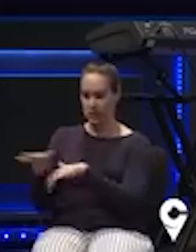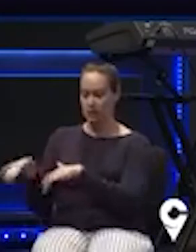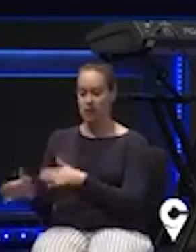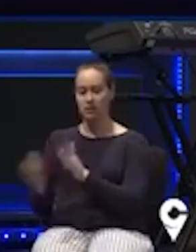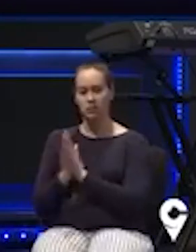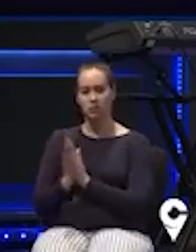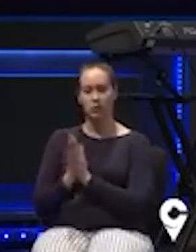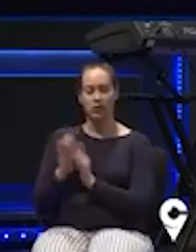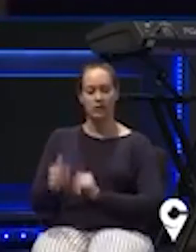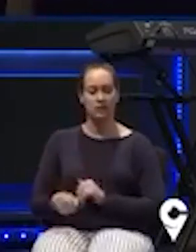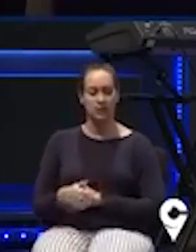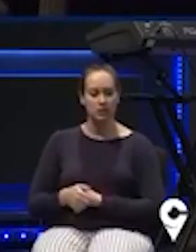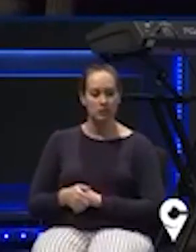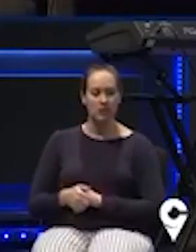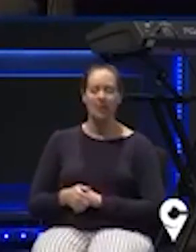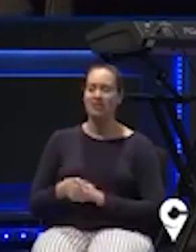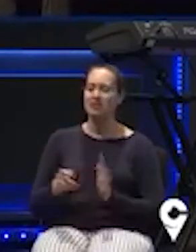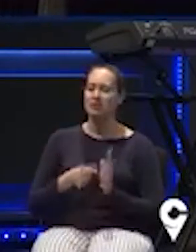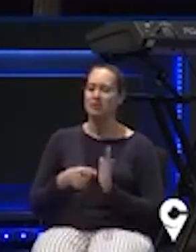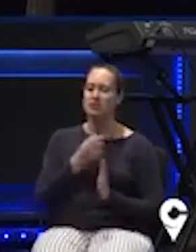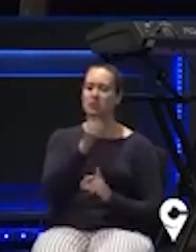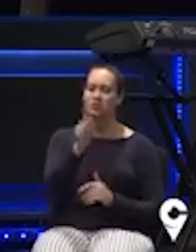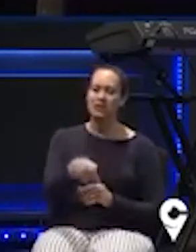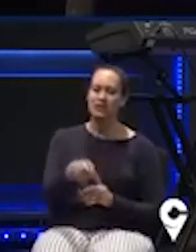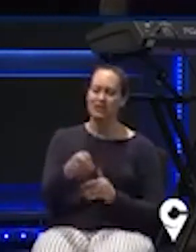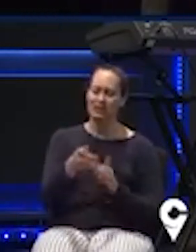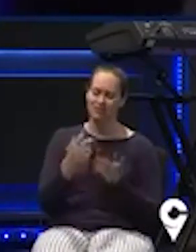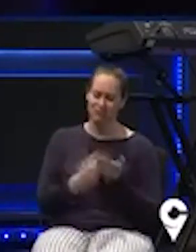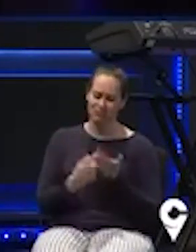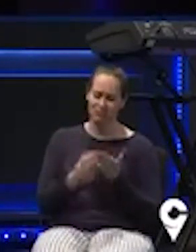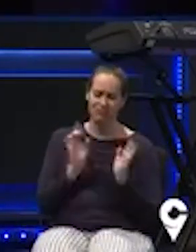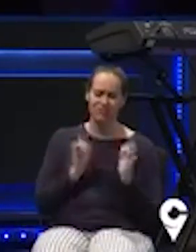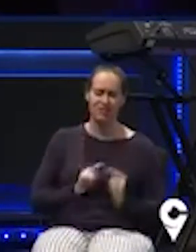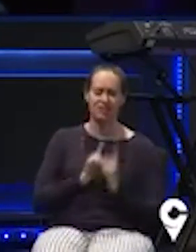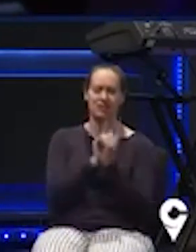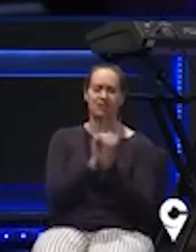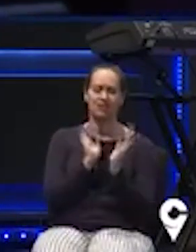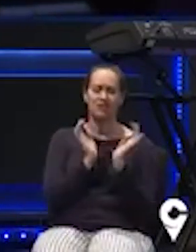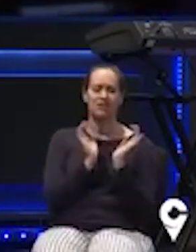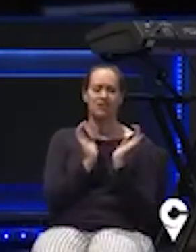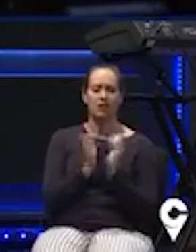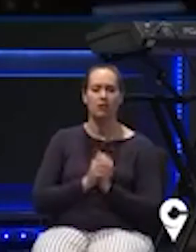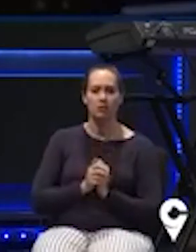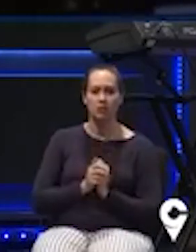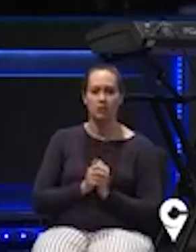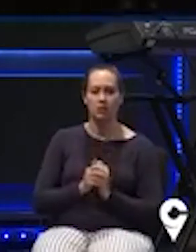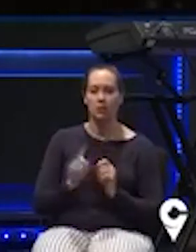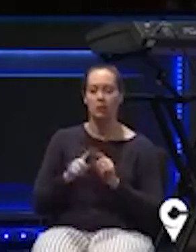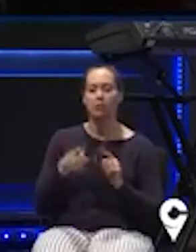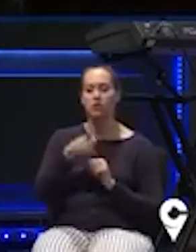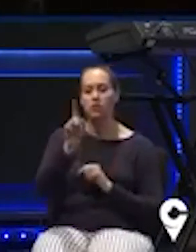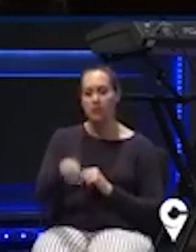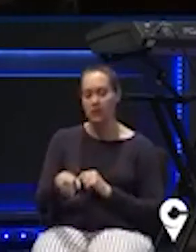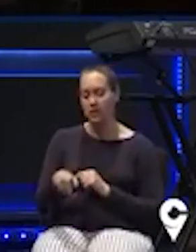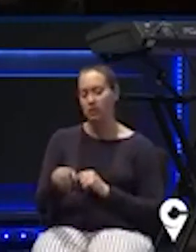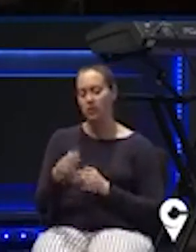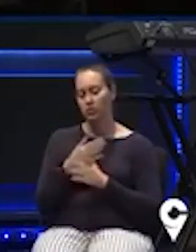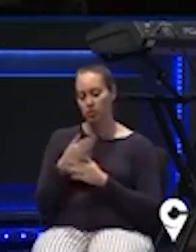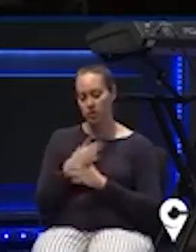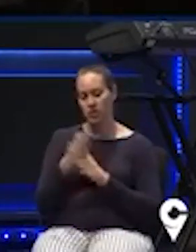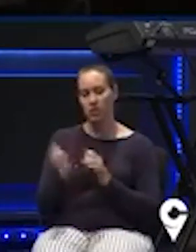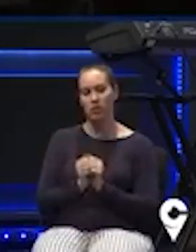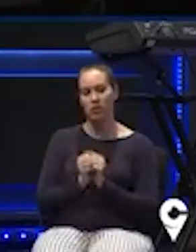just got to vent. Sometimes you got to have somebody to talk to. But when it comes to solving a problem, complaint, you only share that with somebody who has the ability to solve